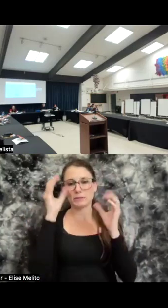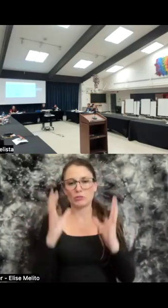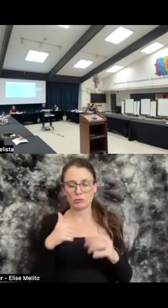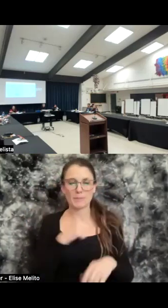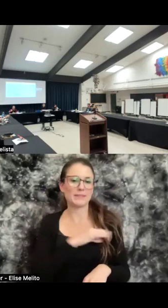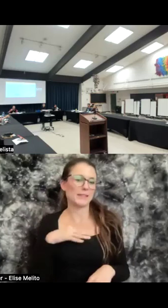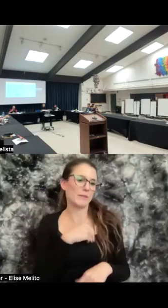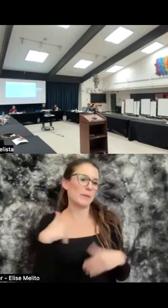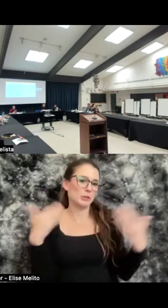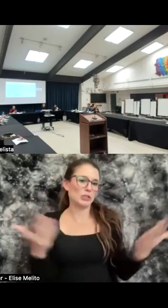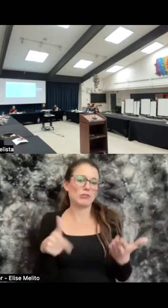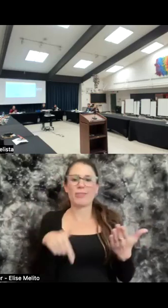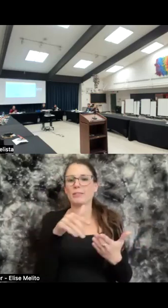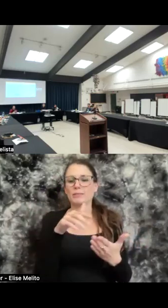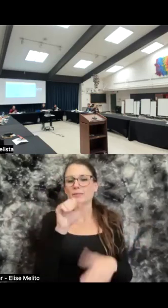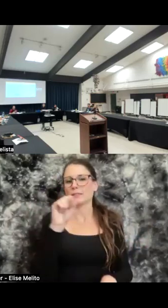SSC.